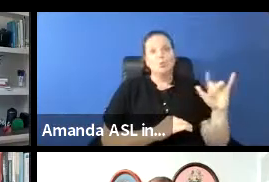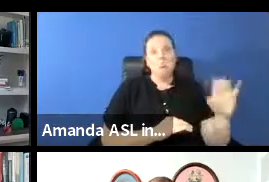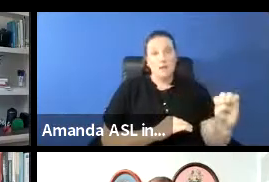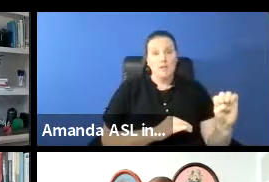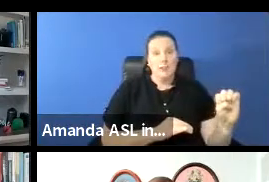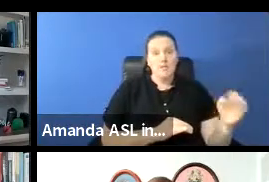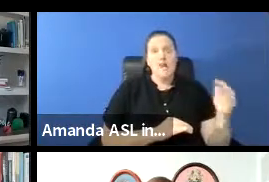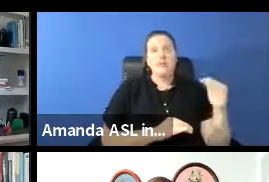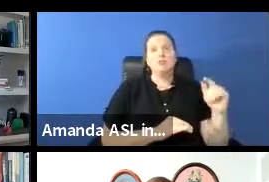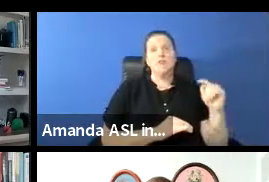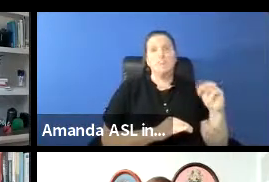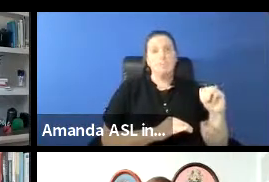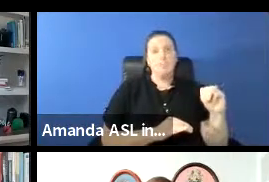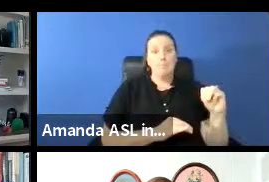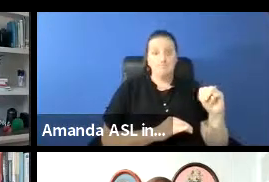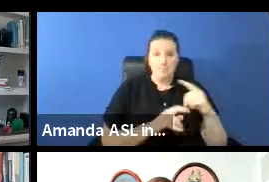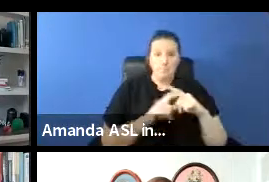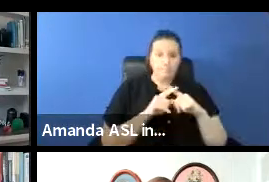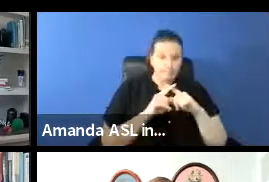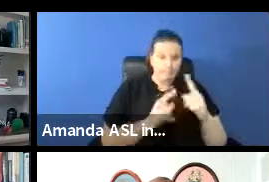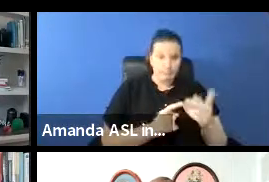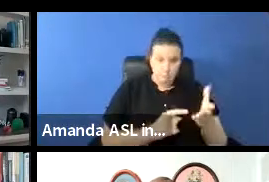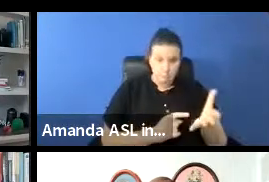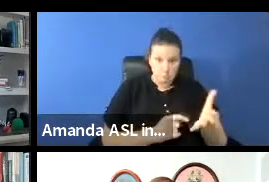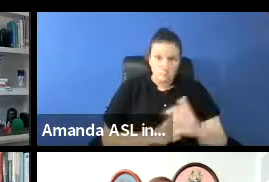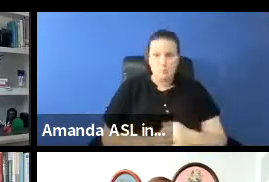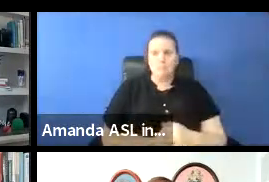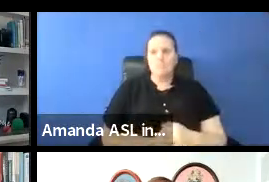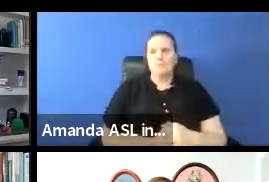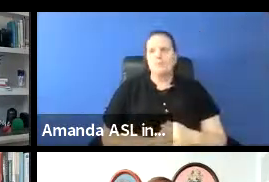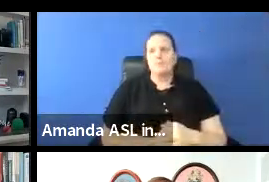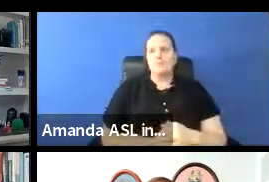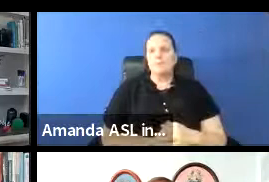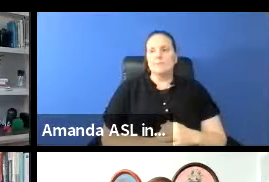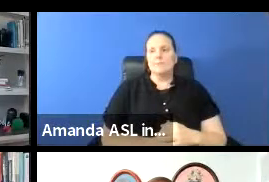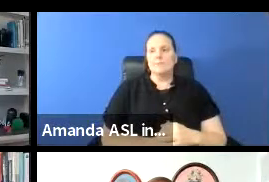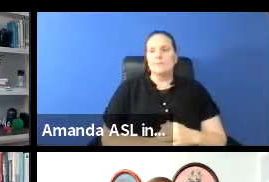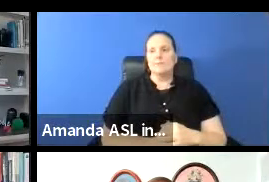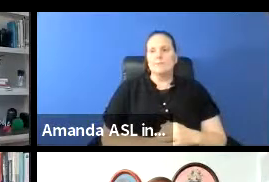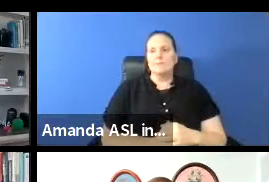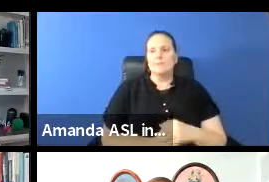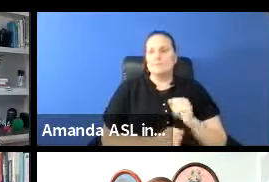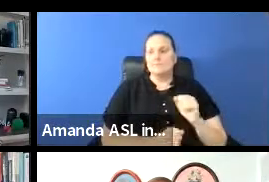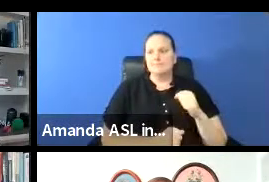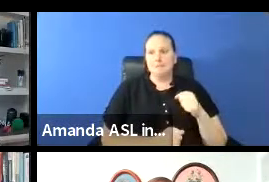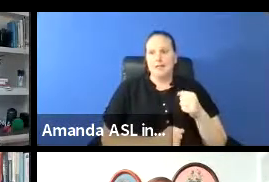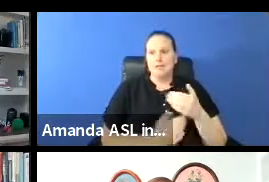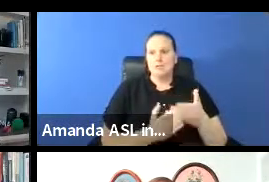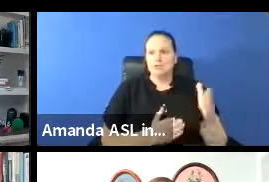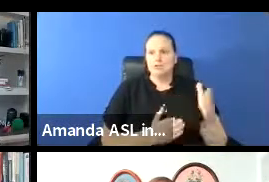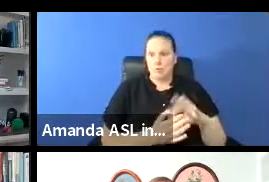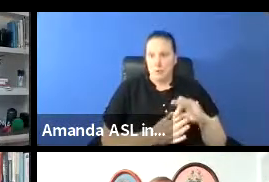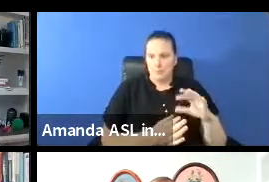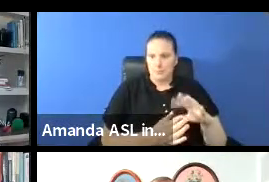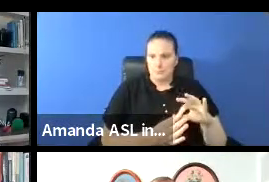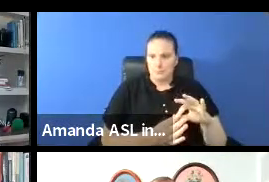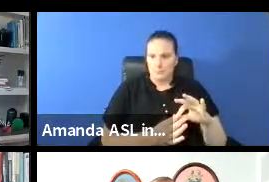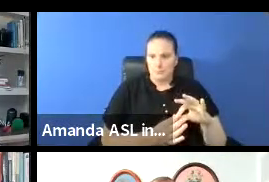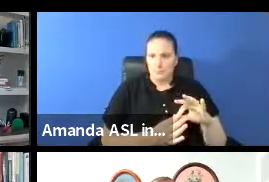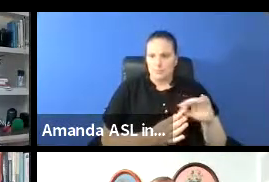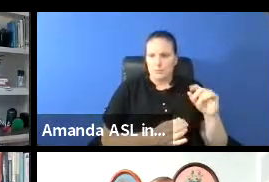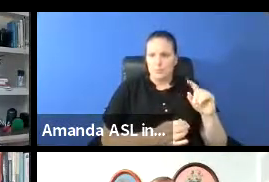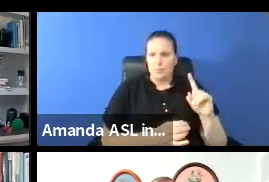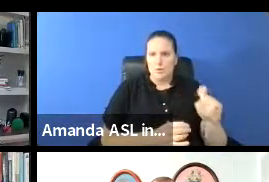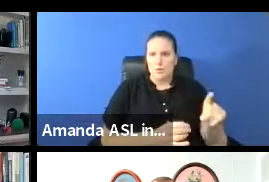Julie, do you want to unmute? There you go. Yeah, I'm unmuted. So this is just kind of a general comment or question, I